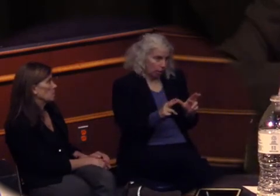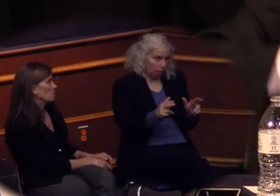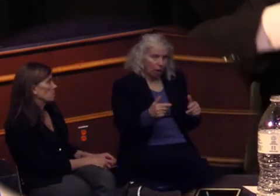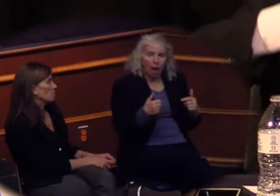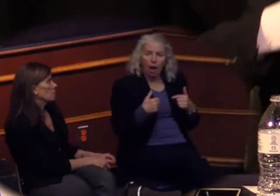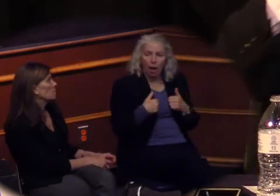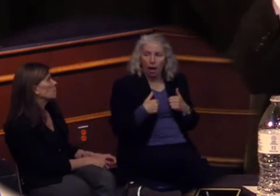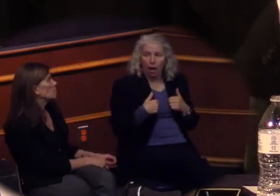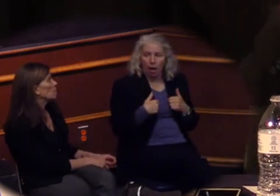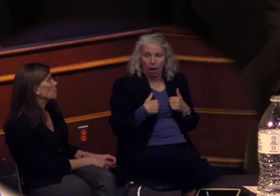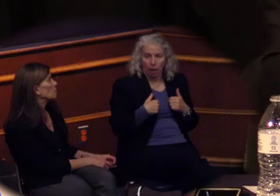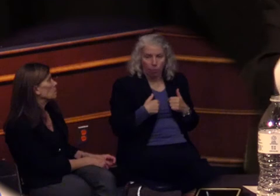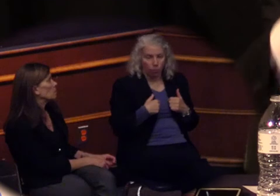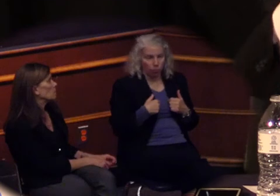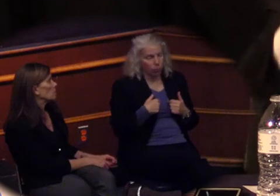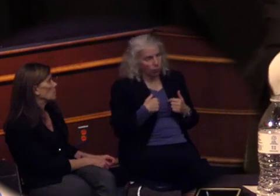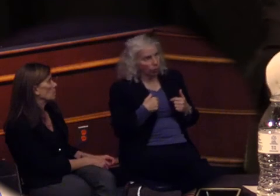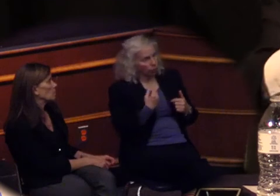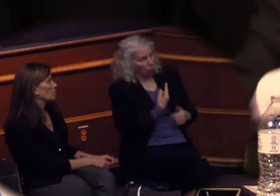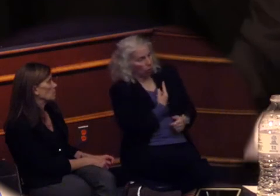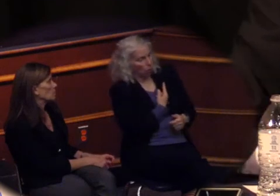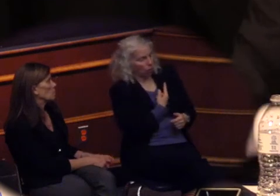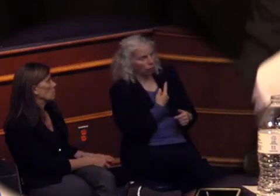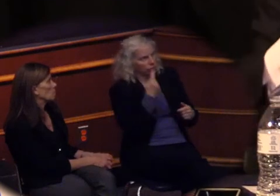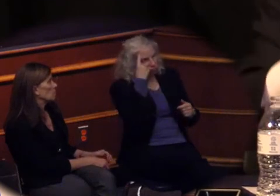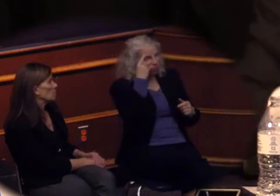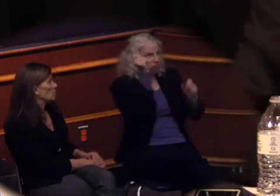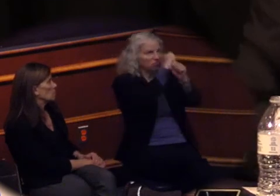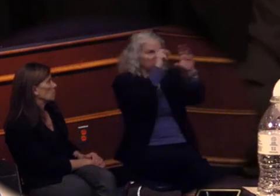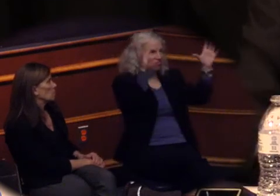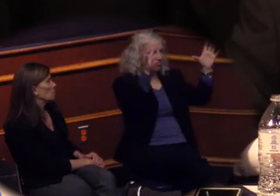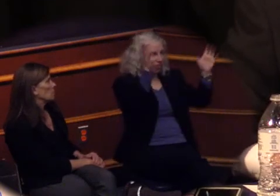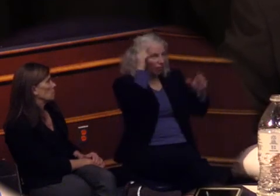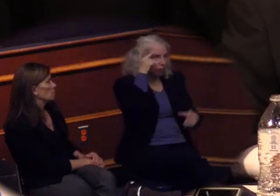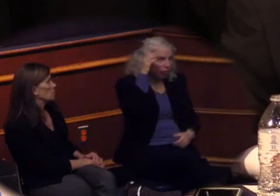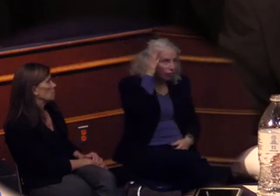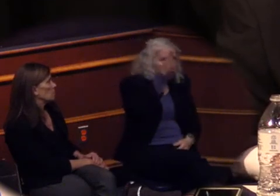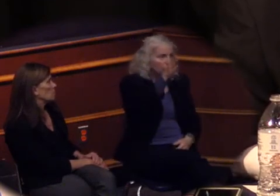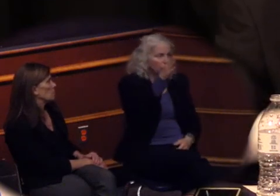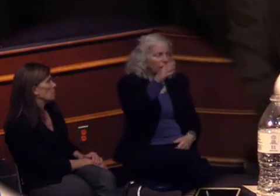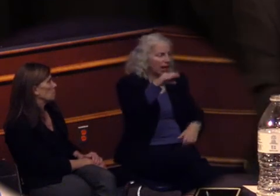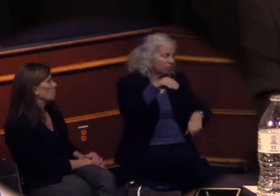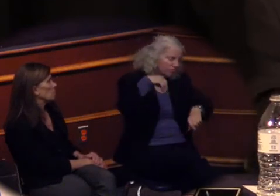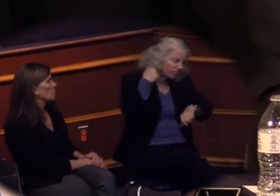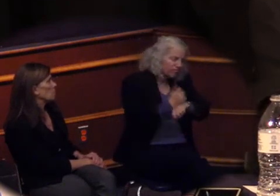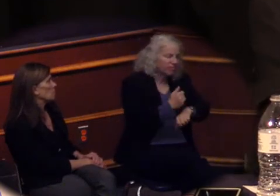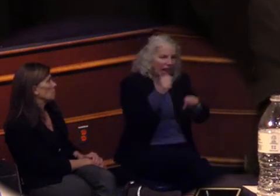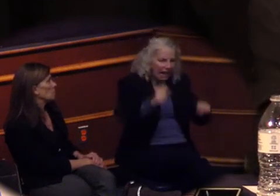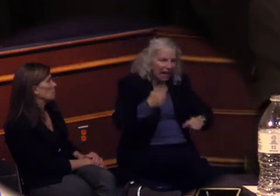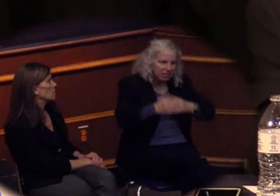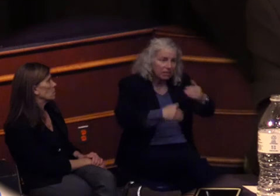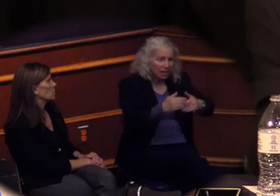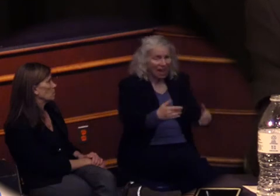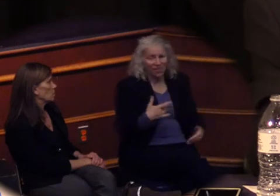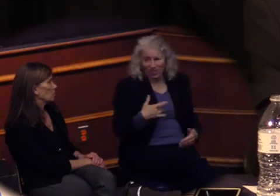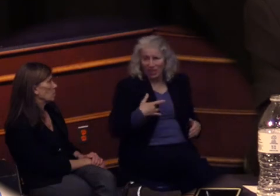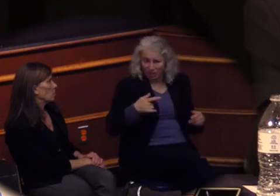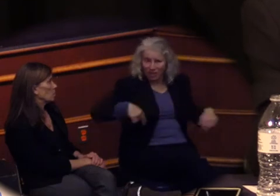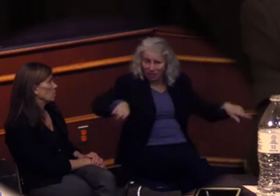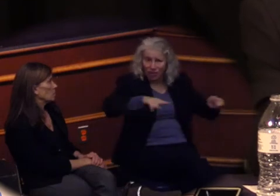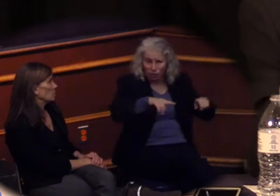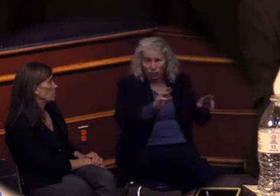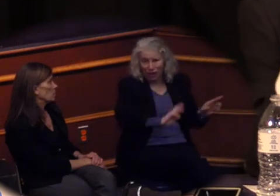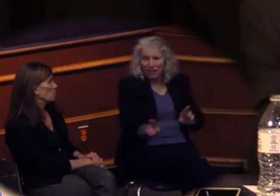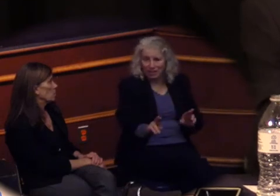has laid out very broad, bold vision in the future and the past and made it happen, I think that we are ready to move